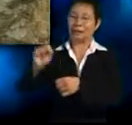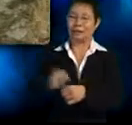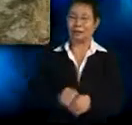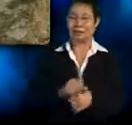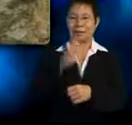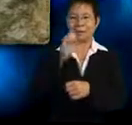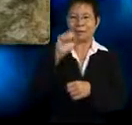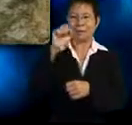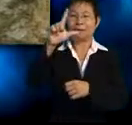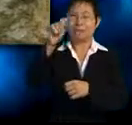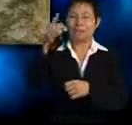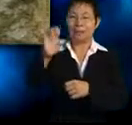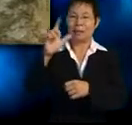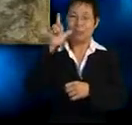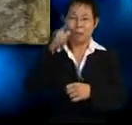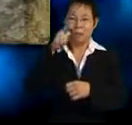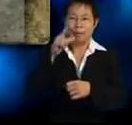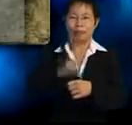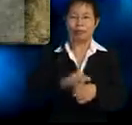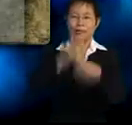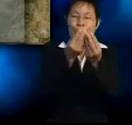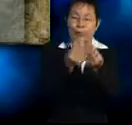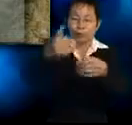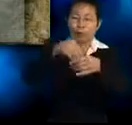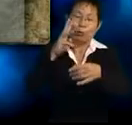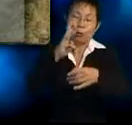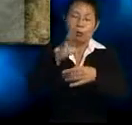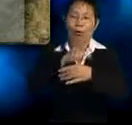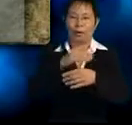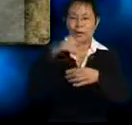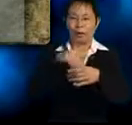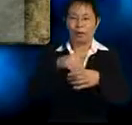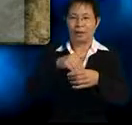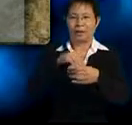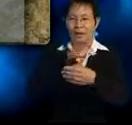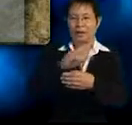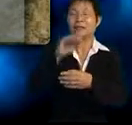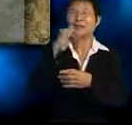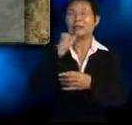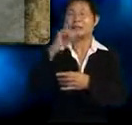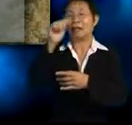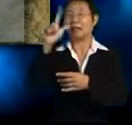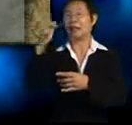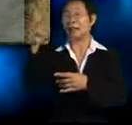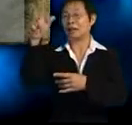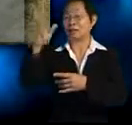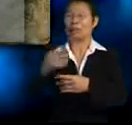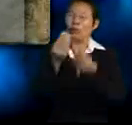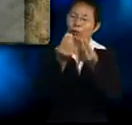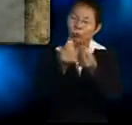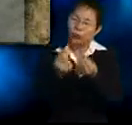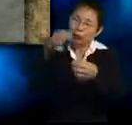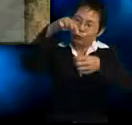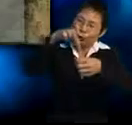Slaked lime or calcium hydroxide dissolves in water and is alkaline. When a few drops of water are added